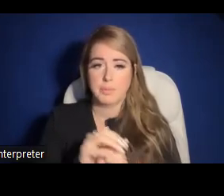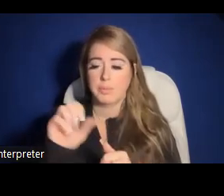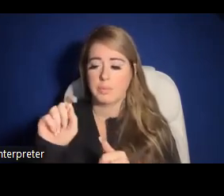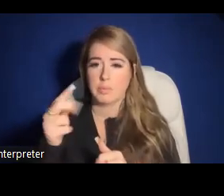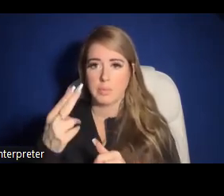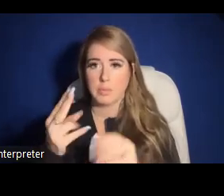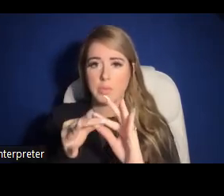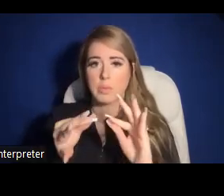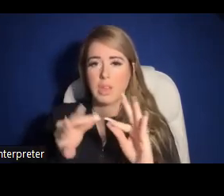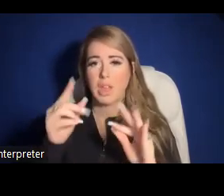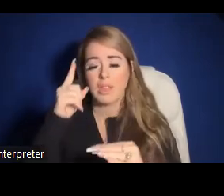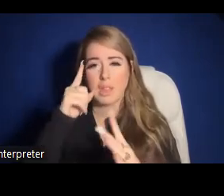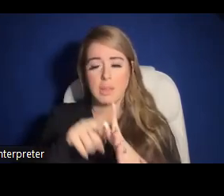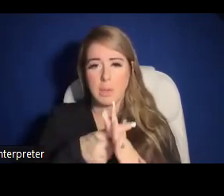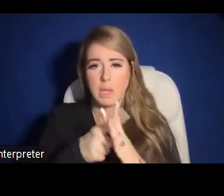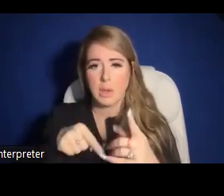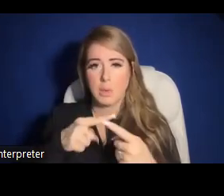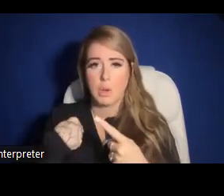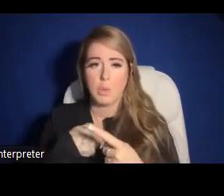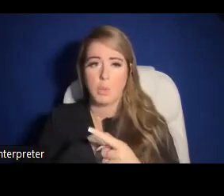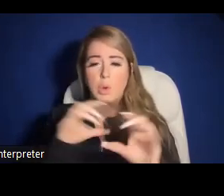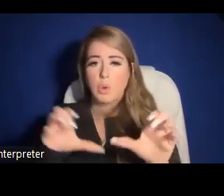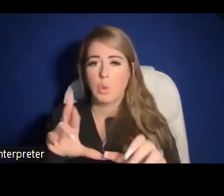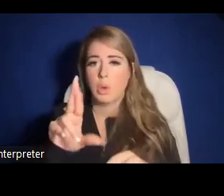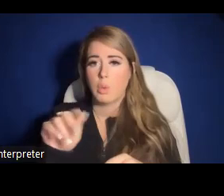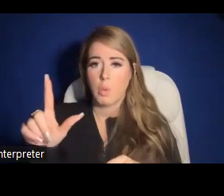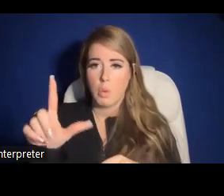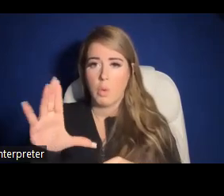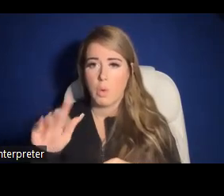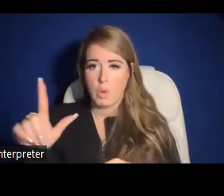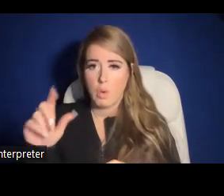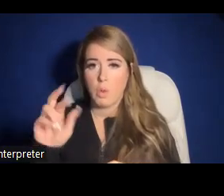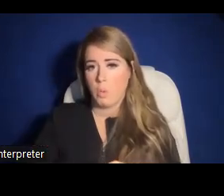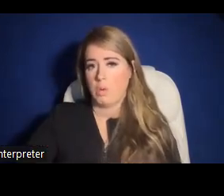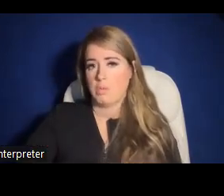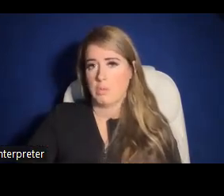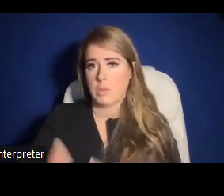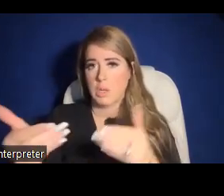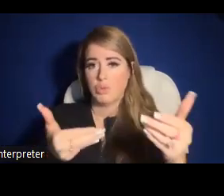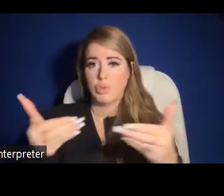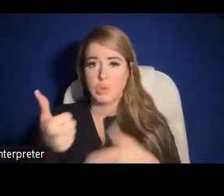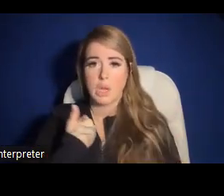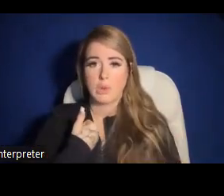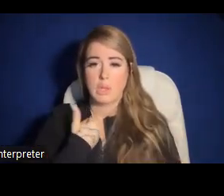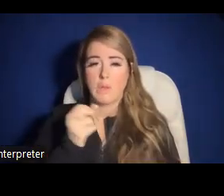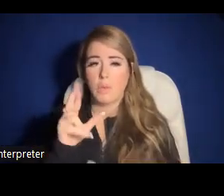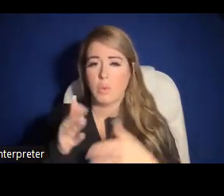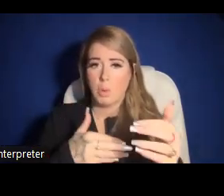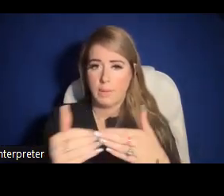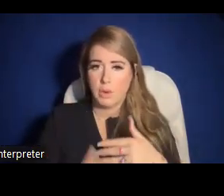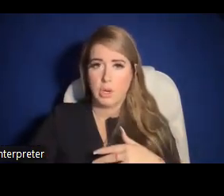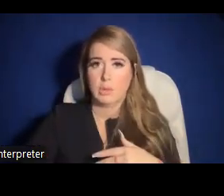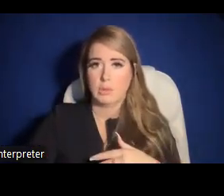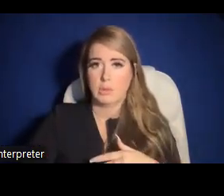I think maybe in the beginning when we're doing roll call or just kind of like introducing ourselves or whatever,